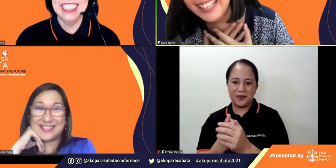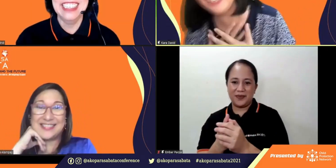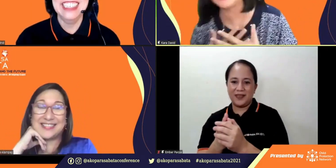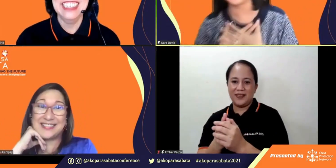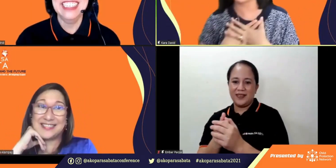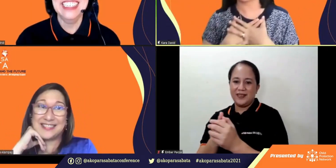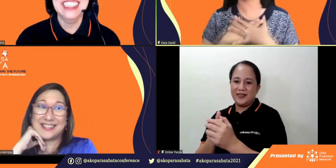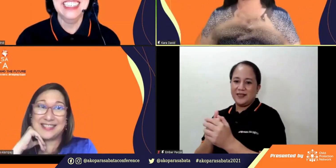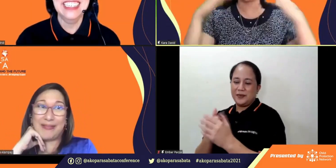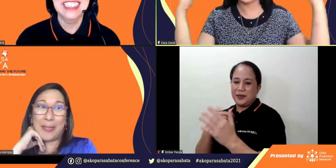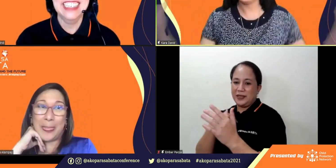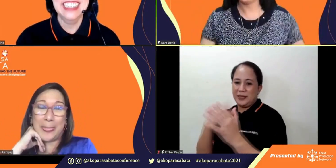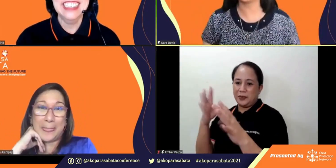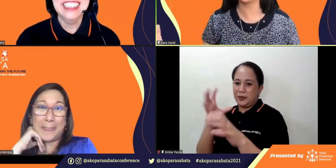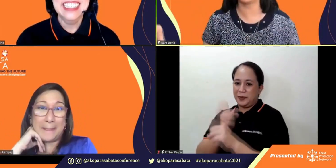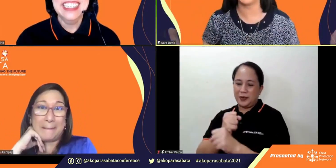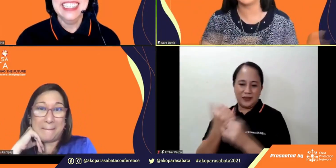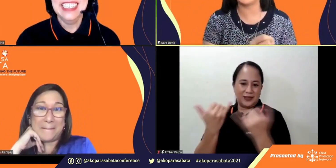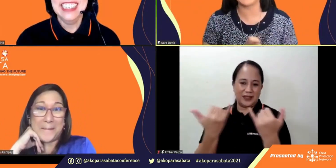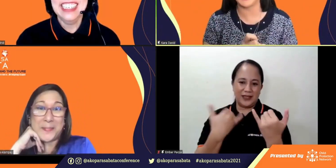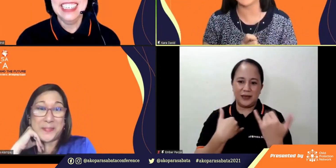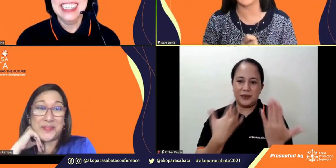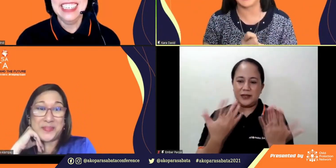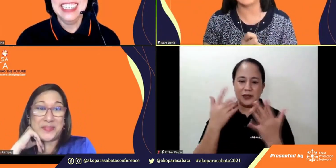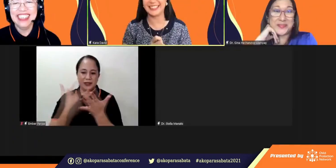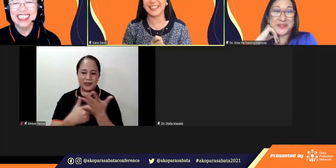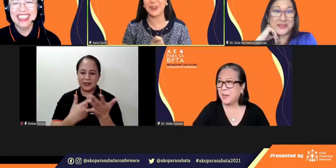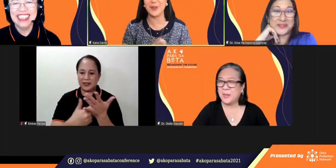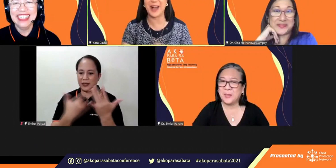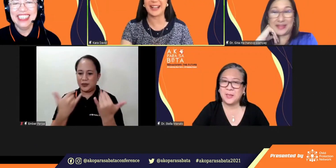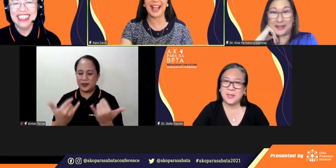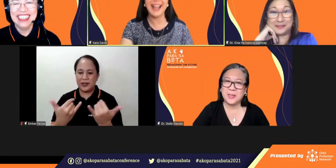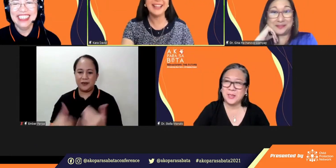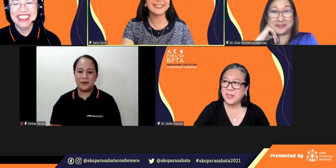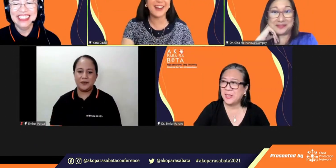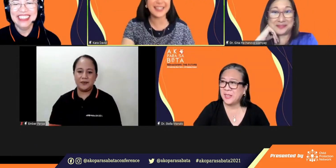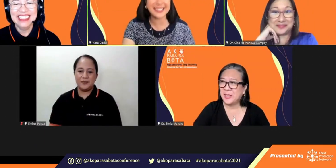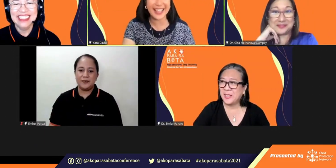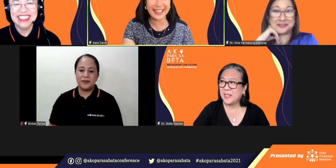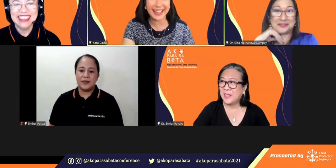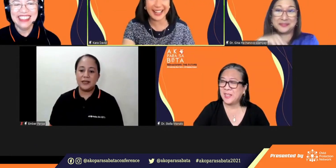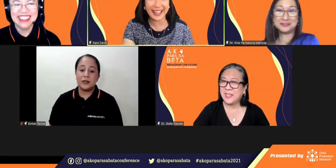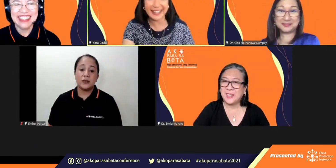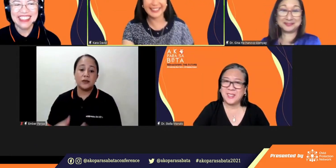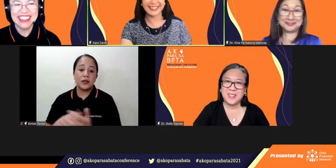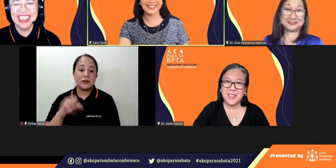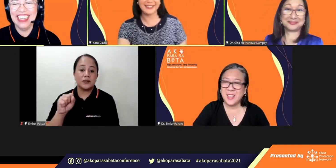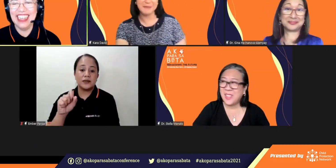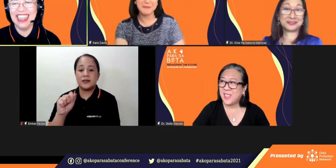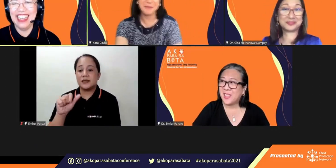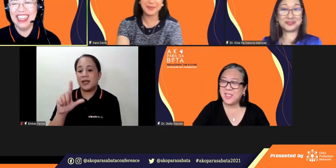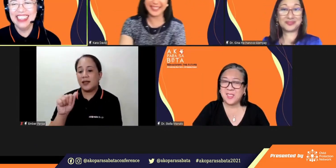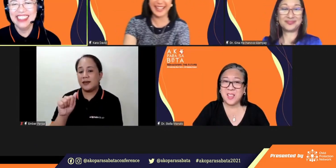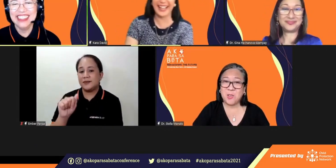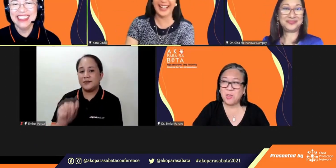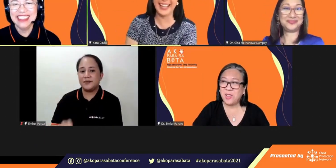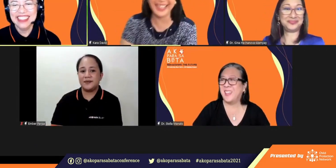mag-synthesize nitong napaka-fruitful na discussion natin ngayong umaga. Doc Stella!